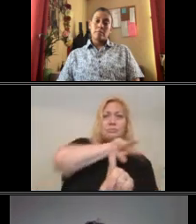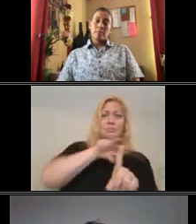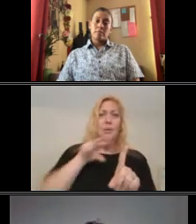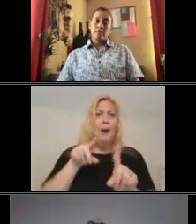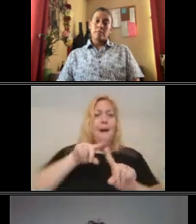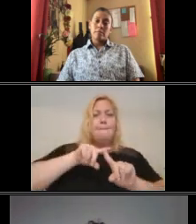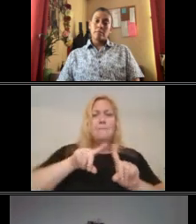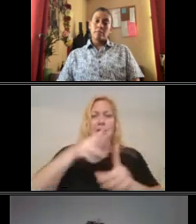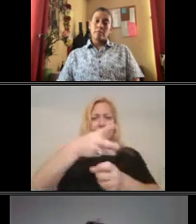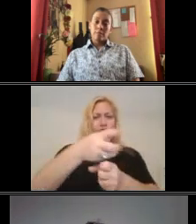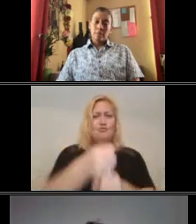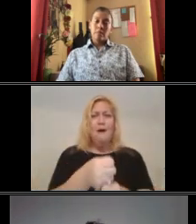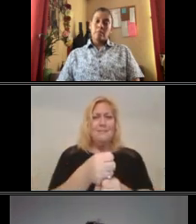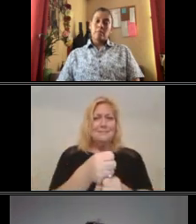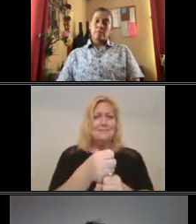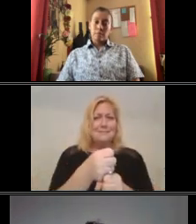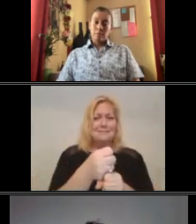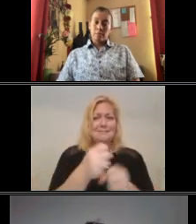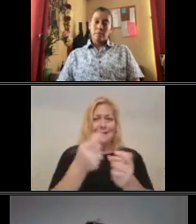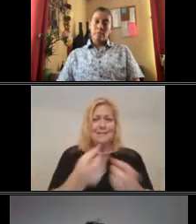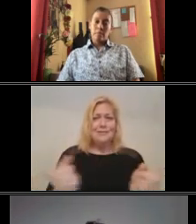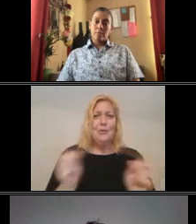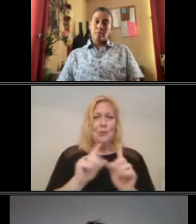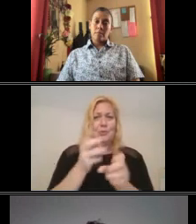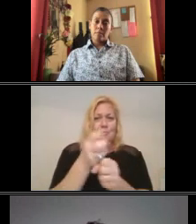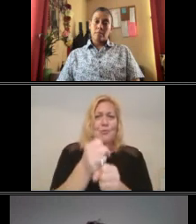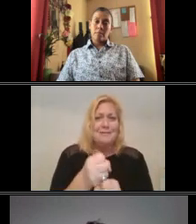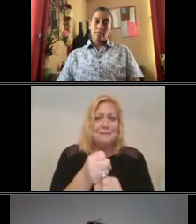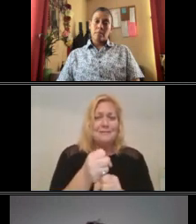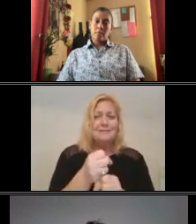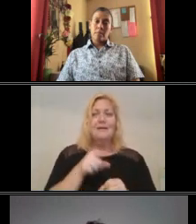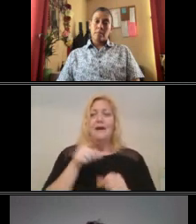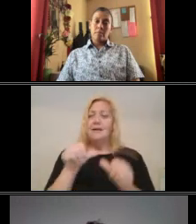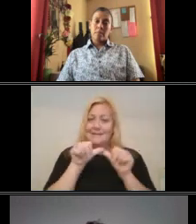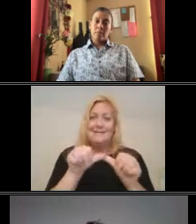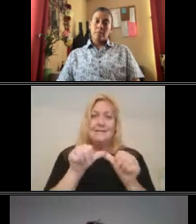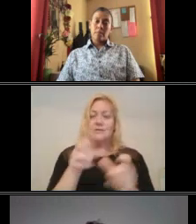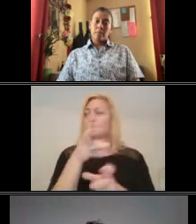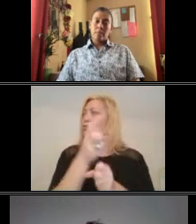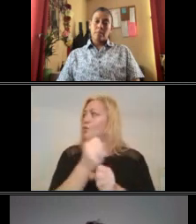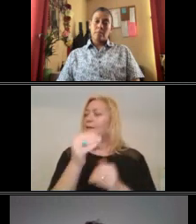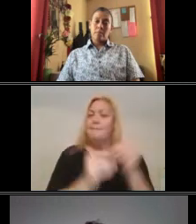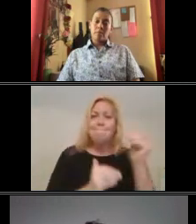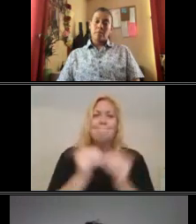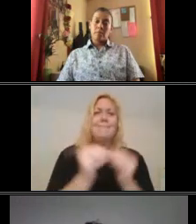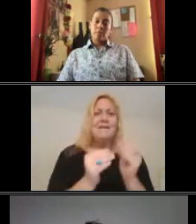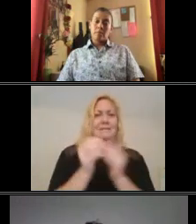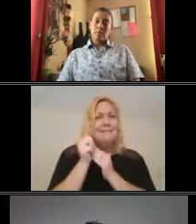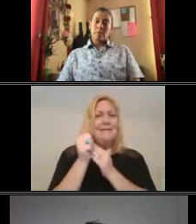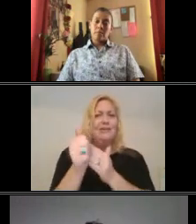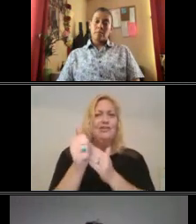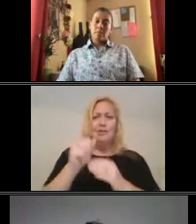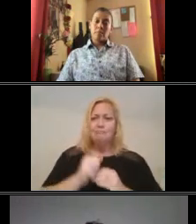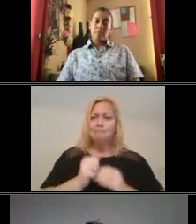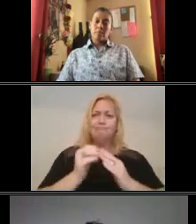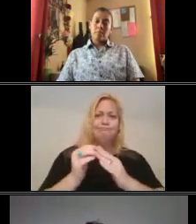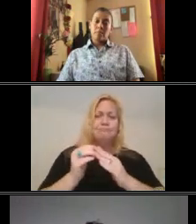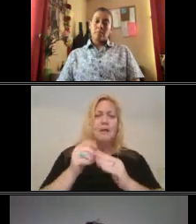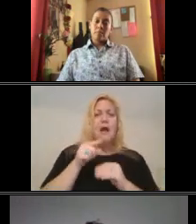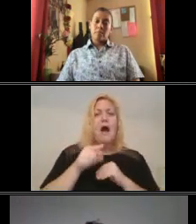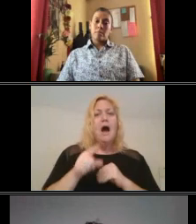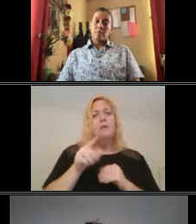a trust in this circle, and that there's going to keep being that as we start building up that leadership. I'm looking forward